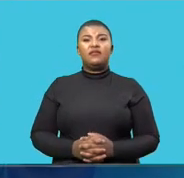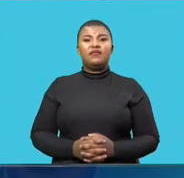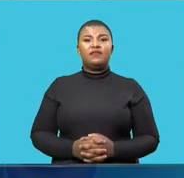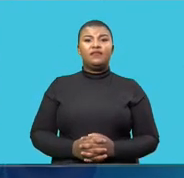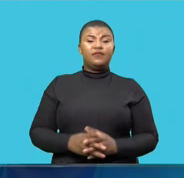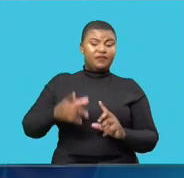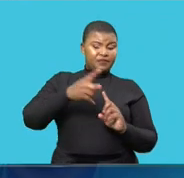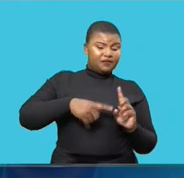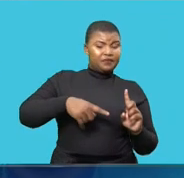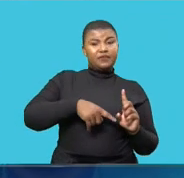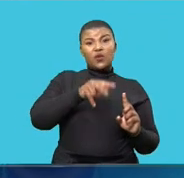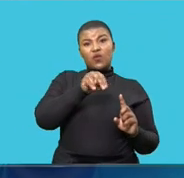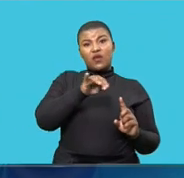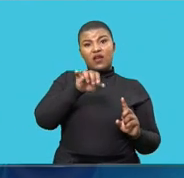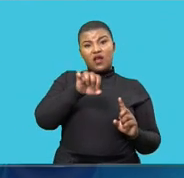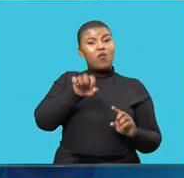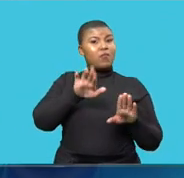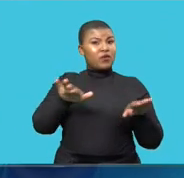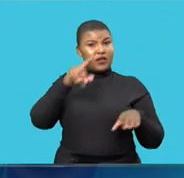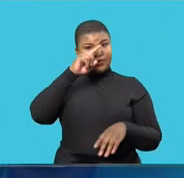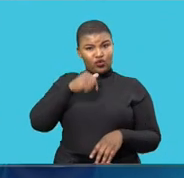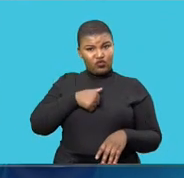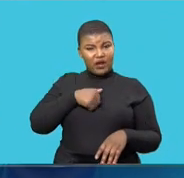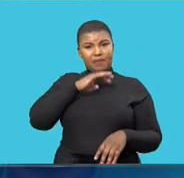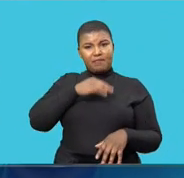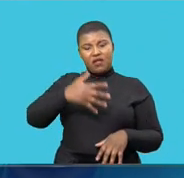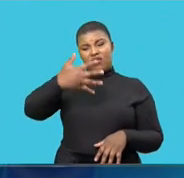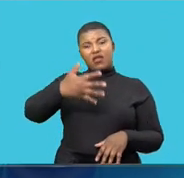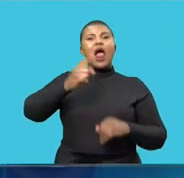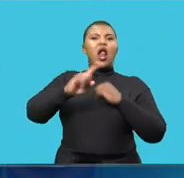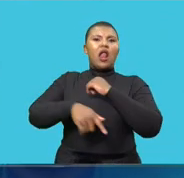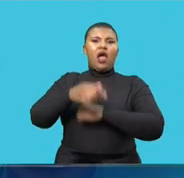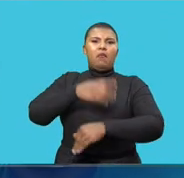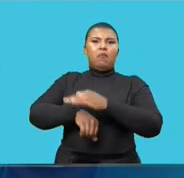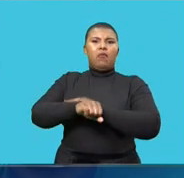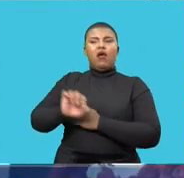Neo Kang ba neng ba ausi wa ka ke ngwana wa bohlano ene ke last born.